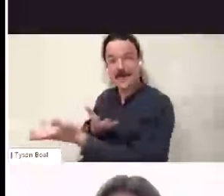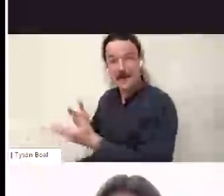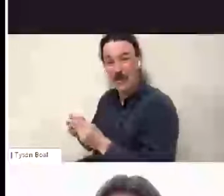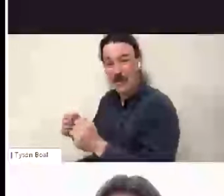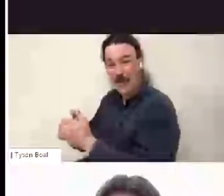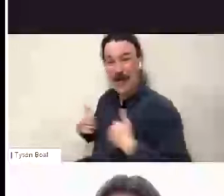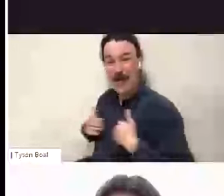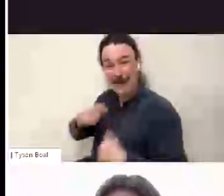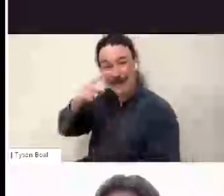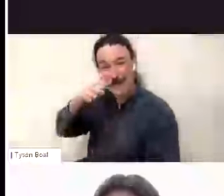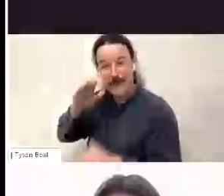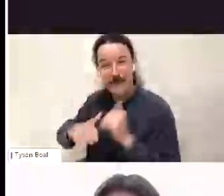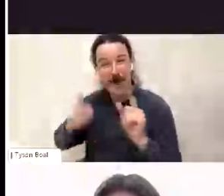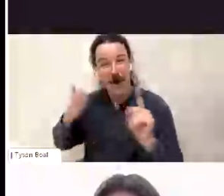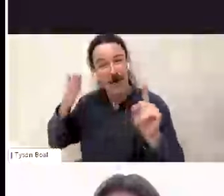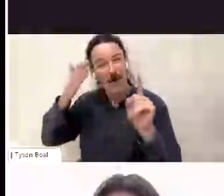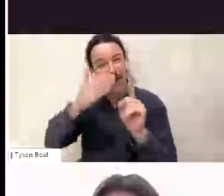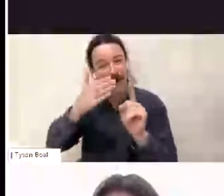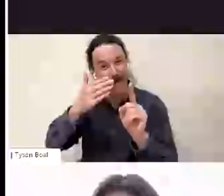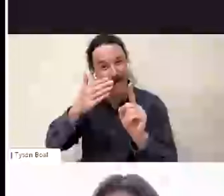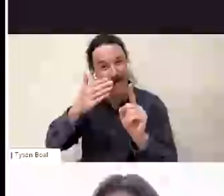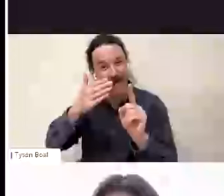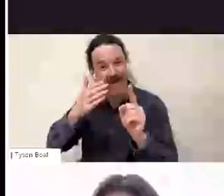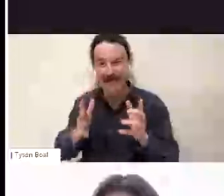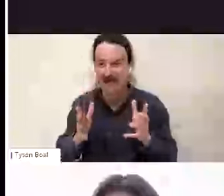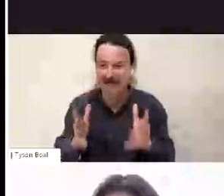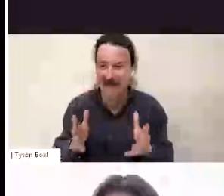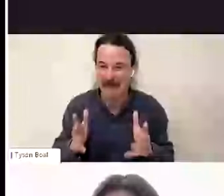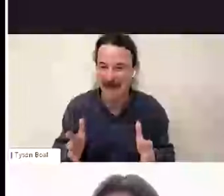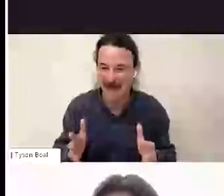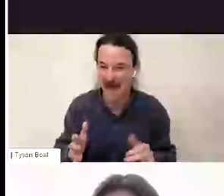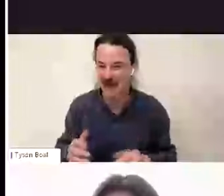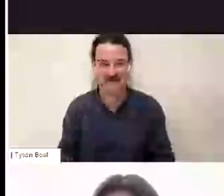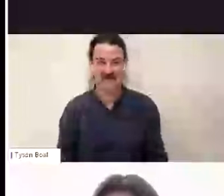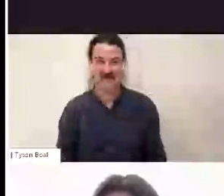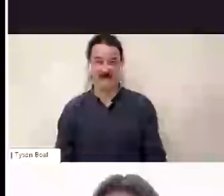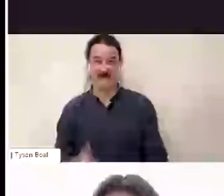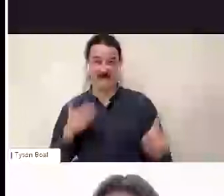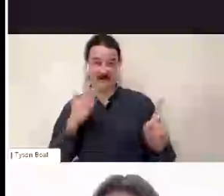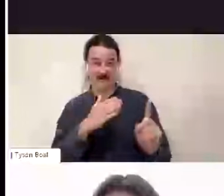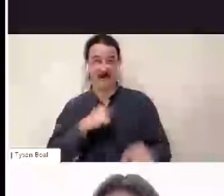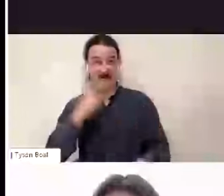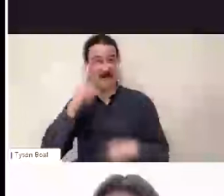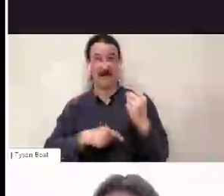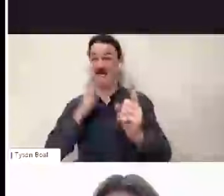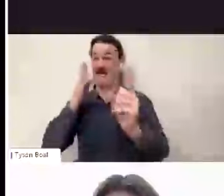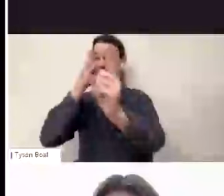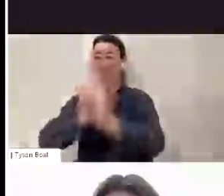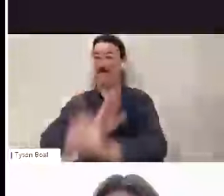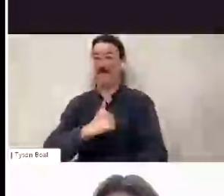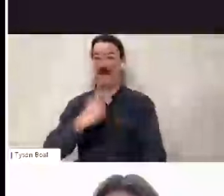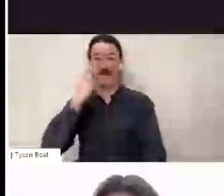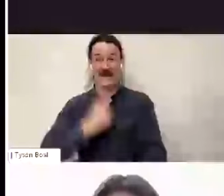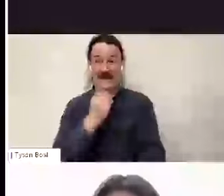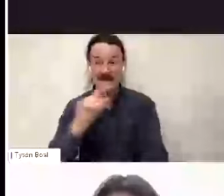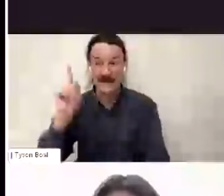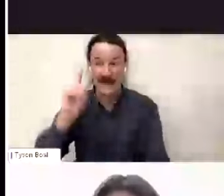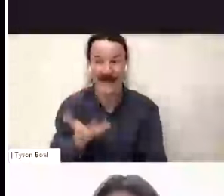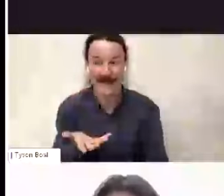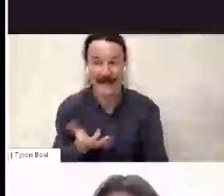truly bizarre when you're actually trying to live day to day. I'm not saying people shouldn't have aspiration. That's not what I'm saying.